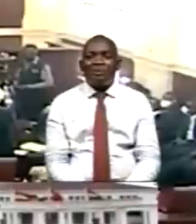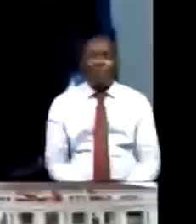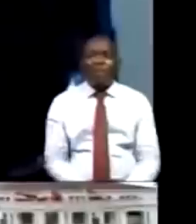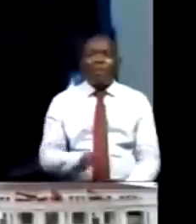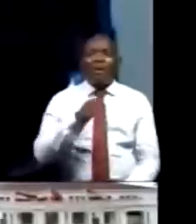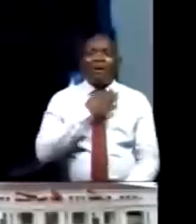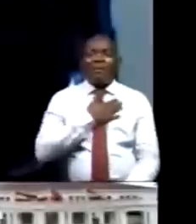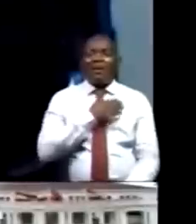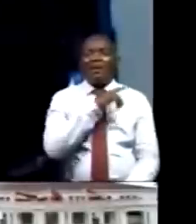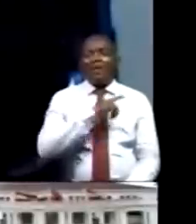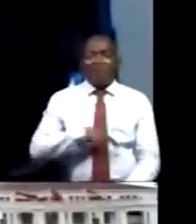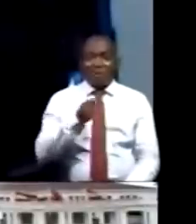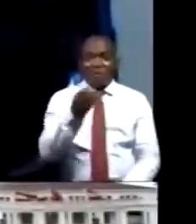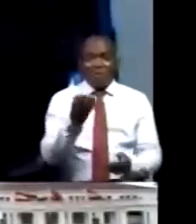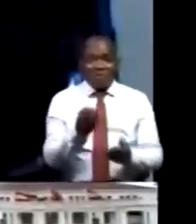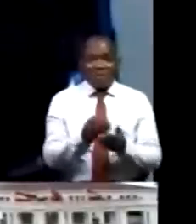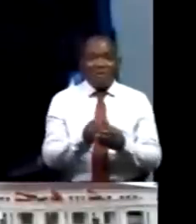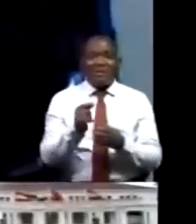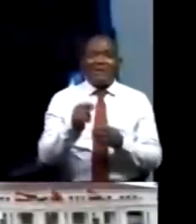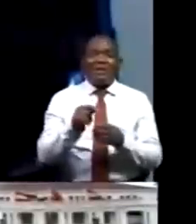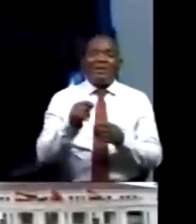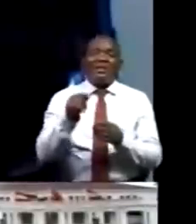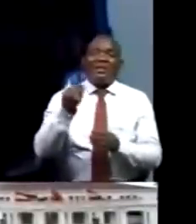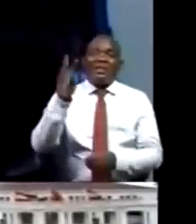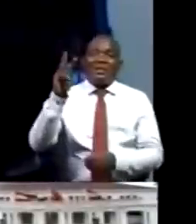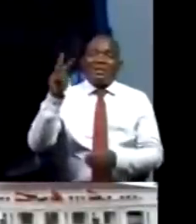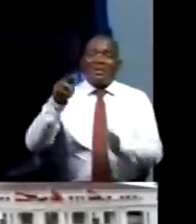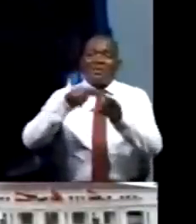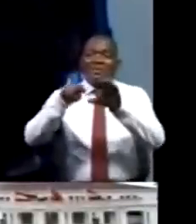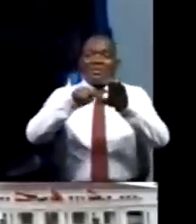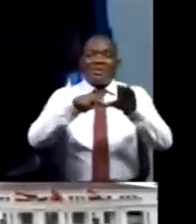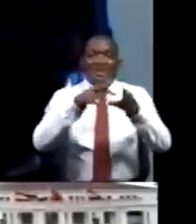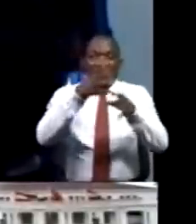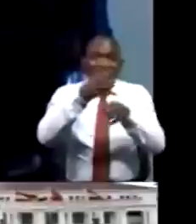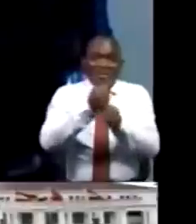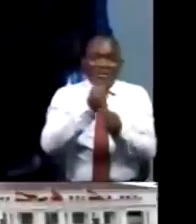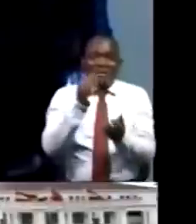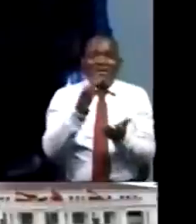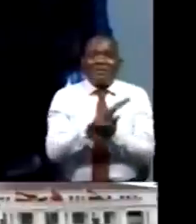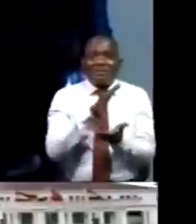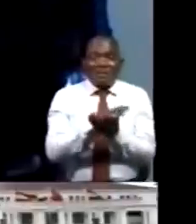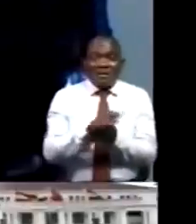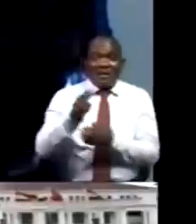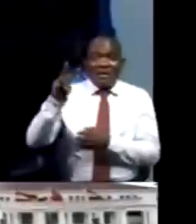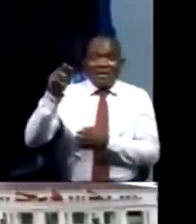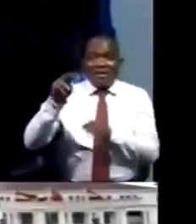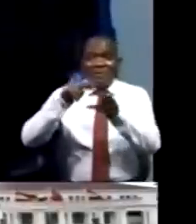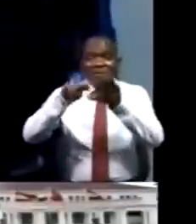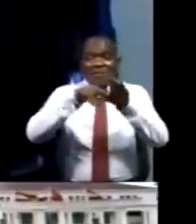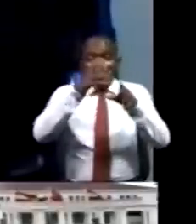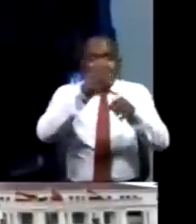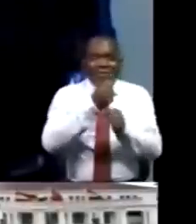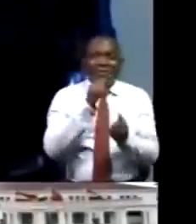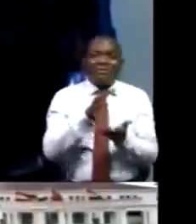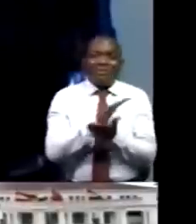My lord, I'm looking at the 16 regional summary sheets, 16 of the regional summary